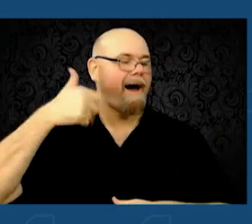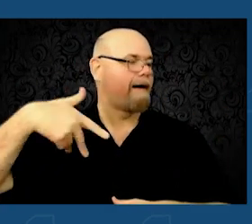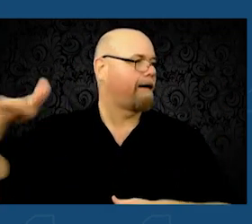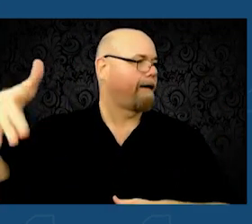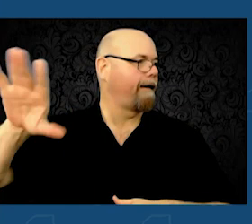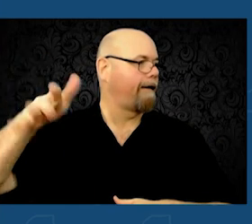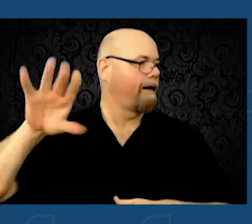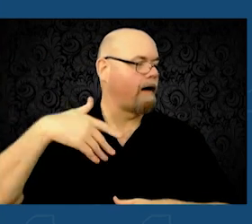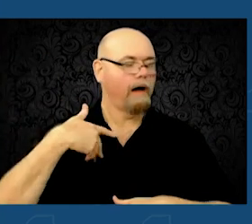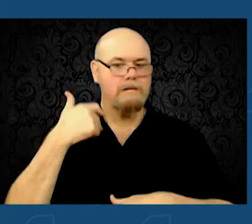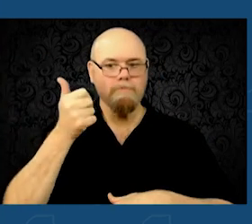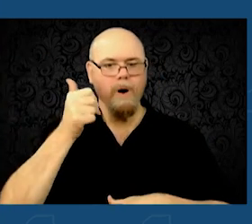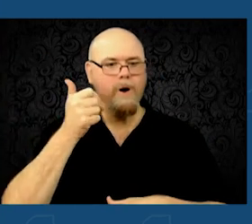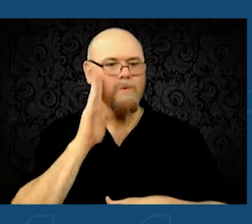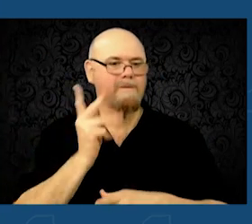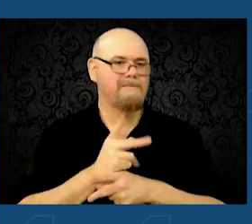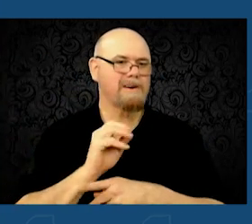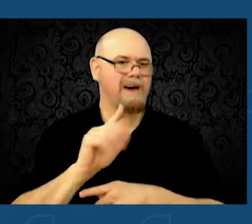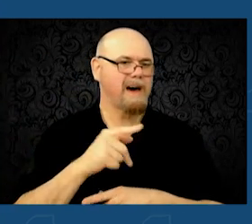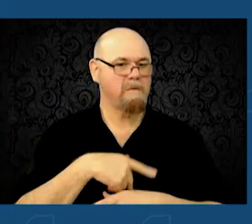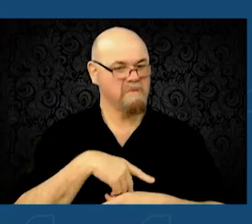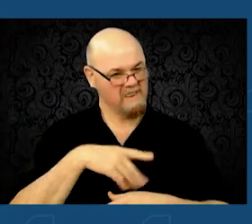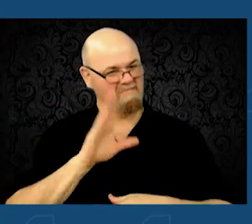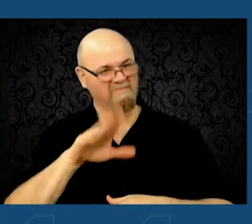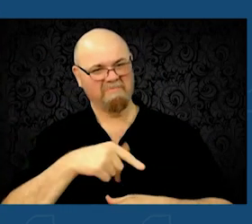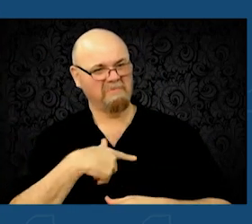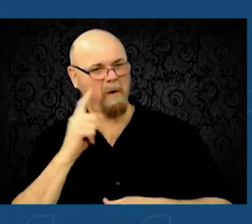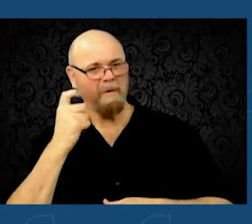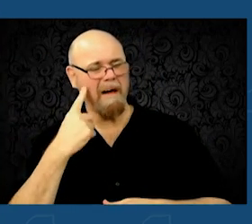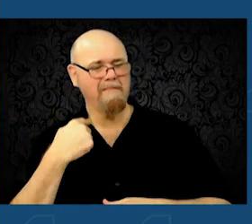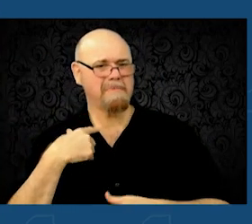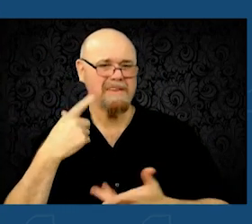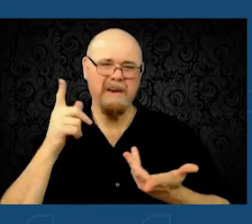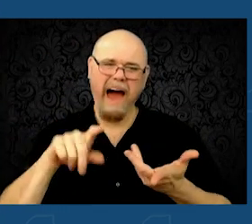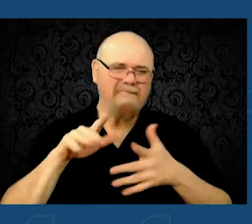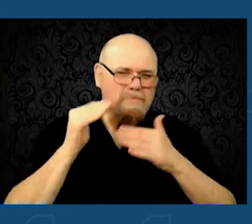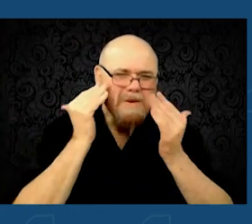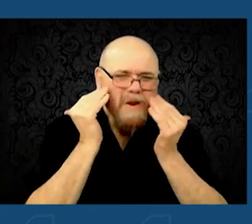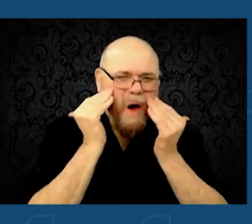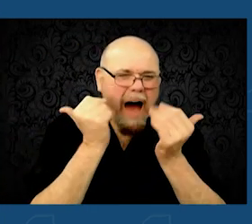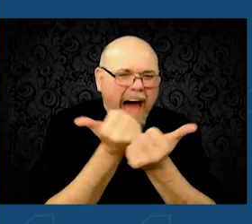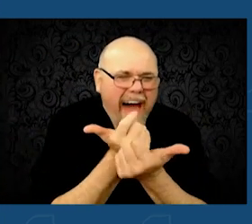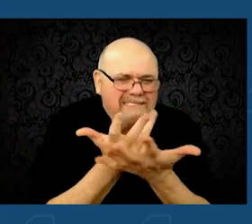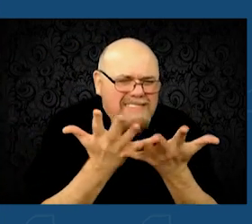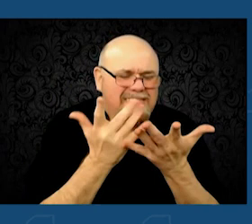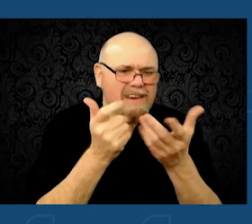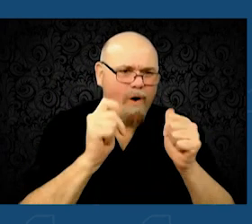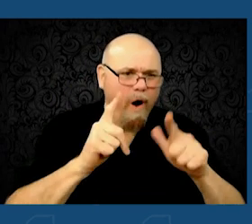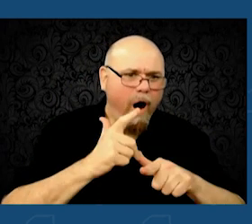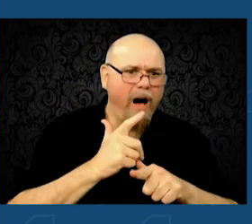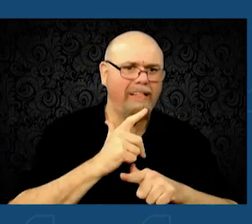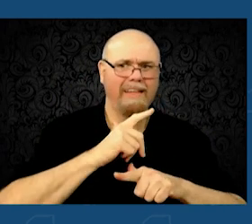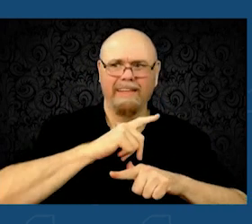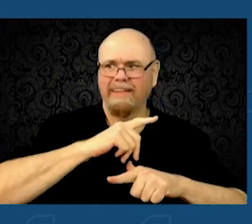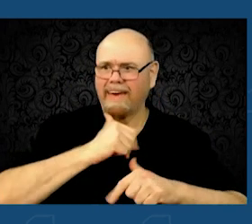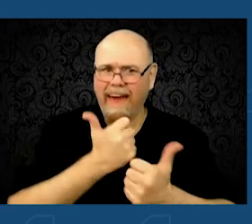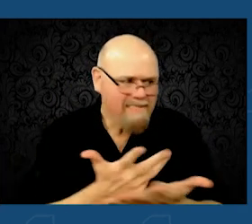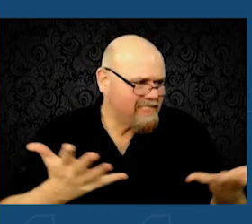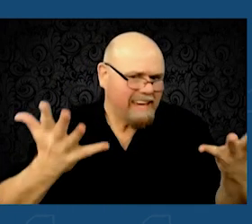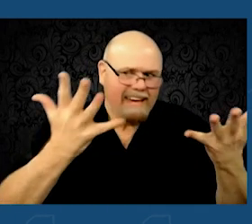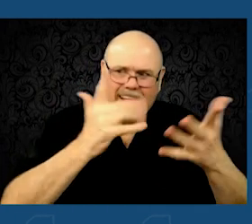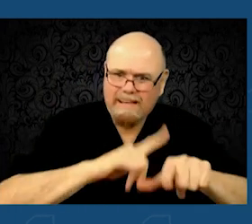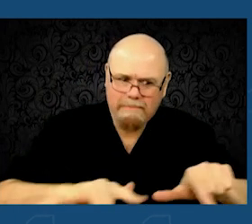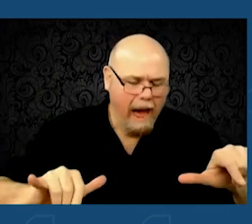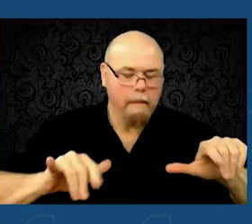in government, we constantly have to be aware of the things that are happening, all of the things, all of the time. And that's why I